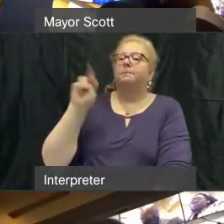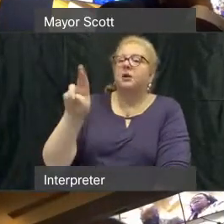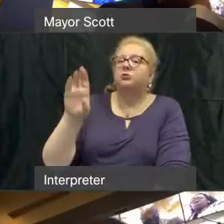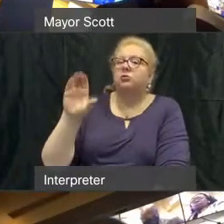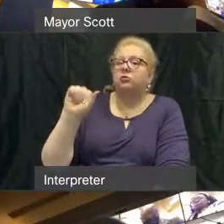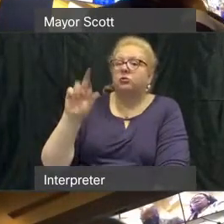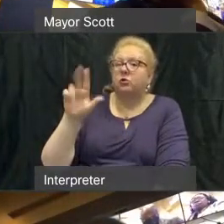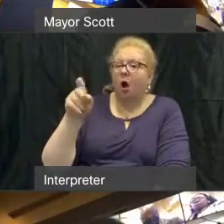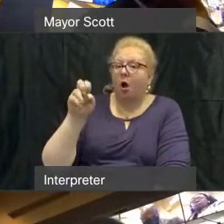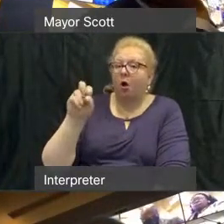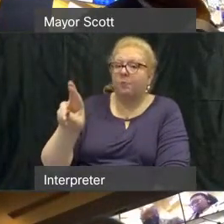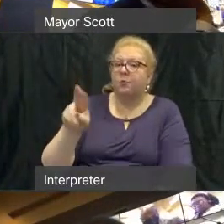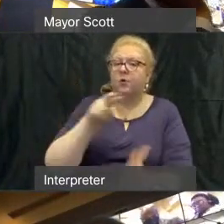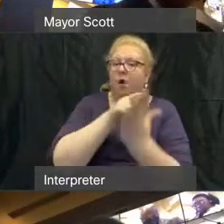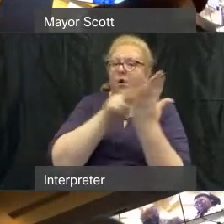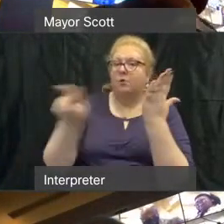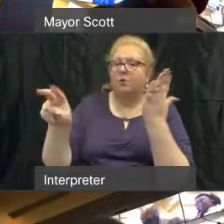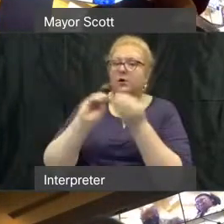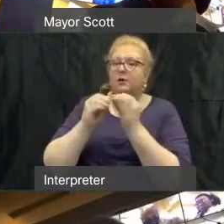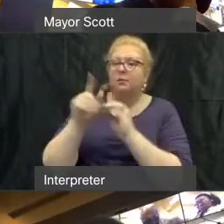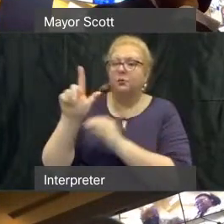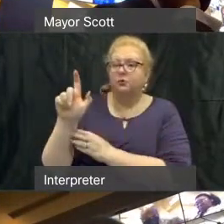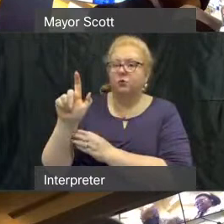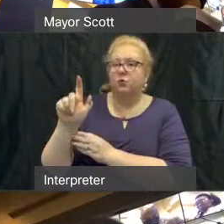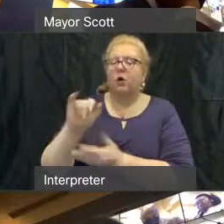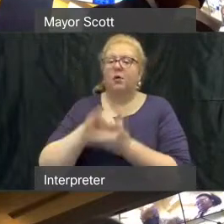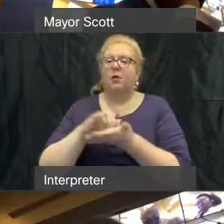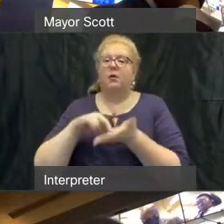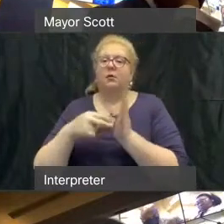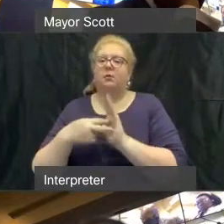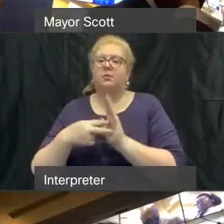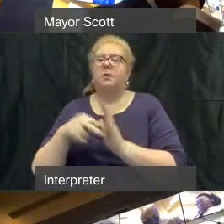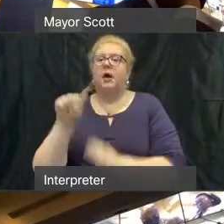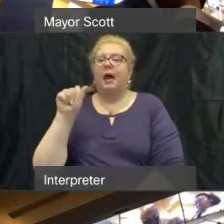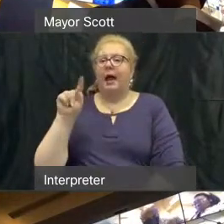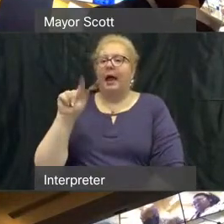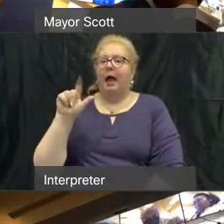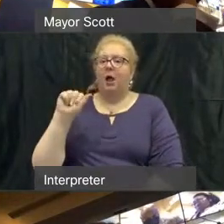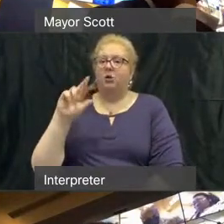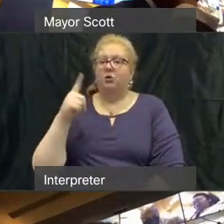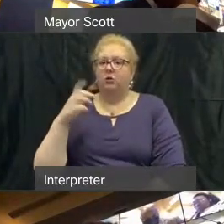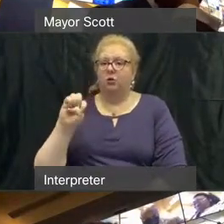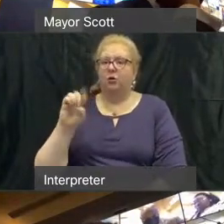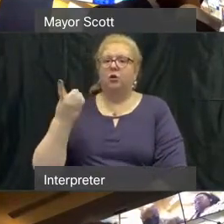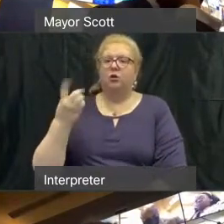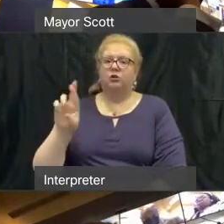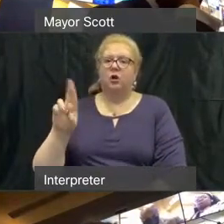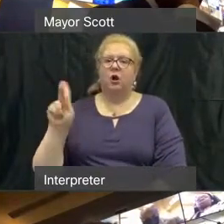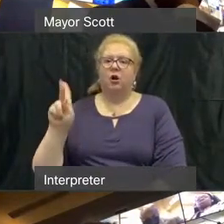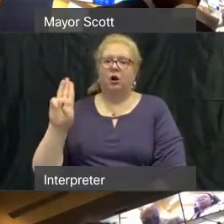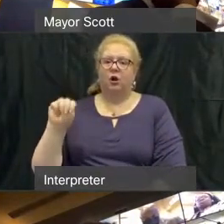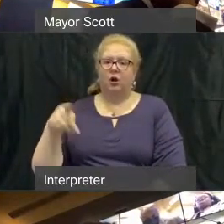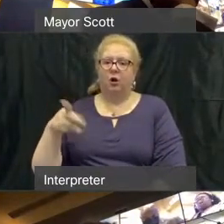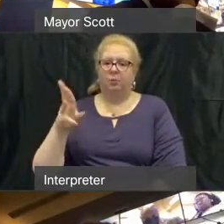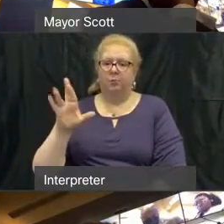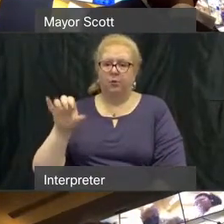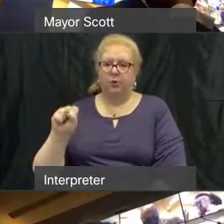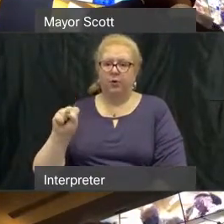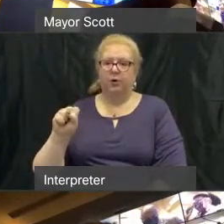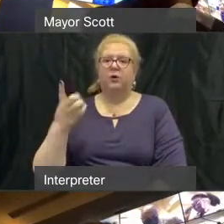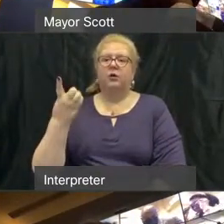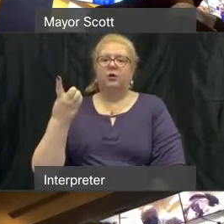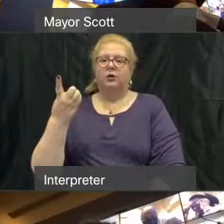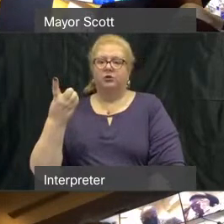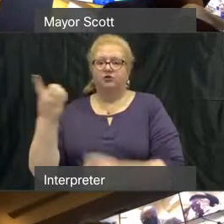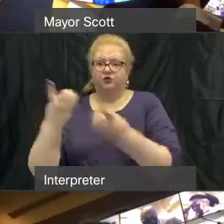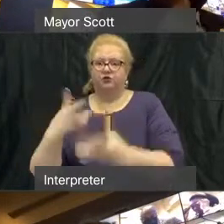reading this number 21, it states that we with the at-large directors, which is Dr. Compeers, Director